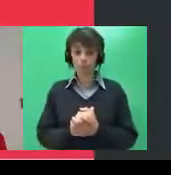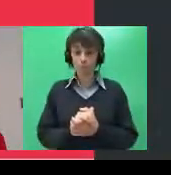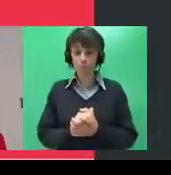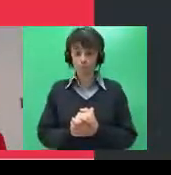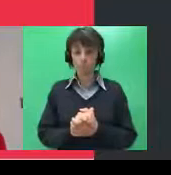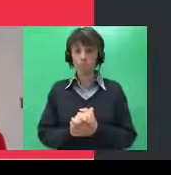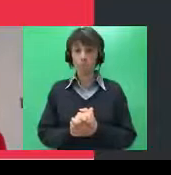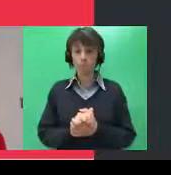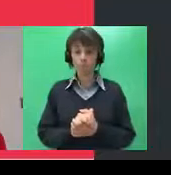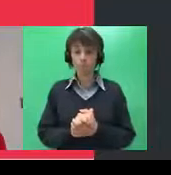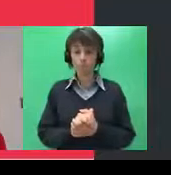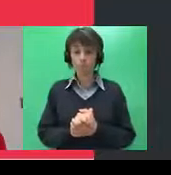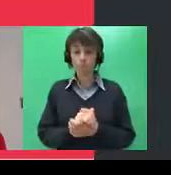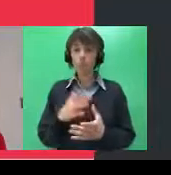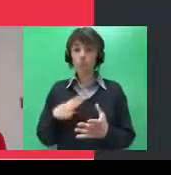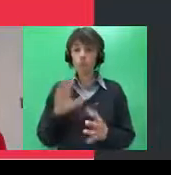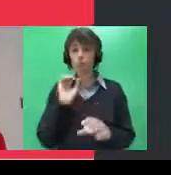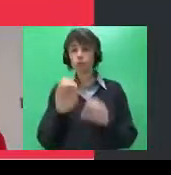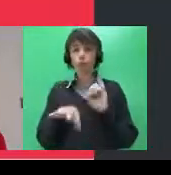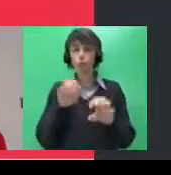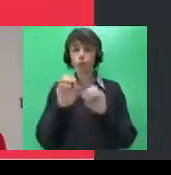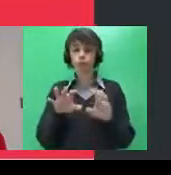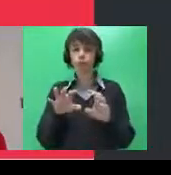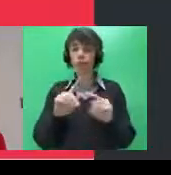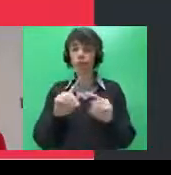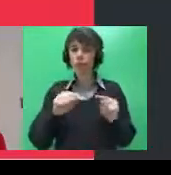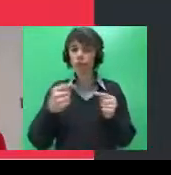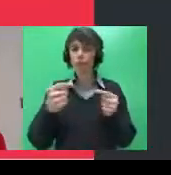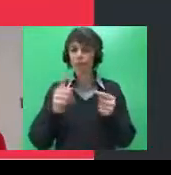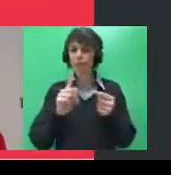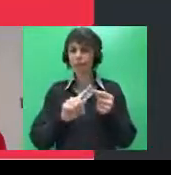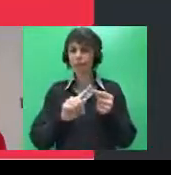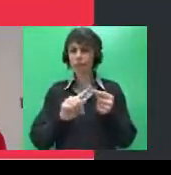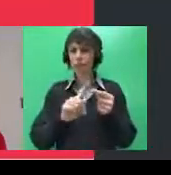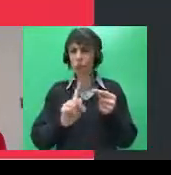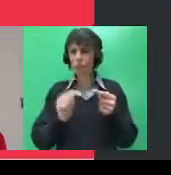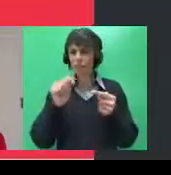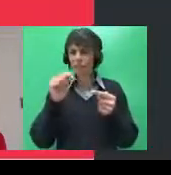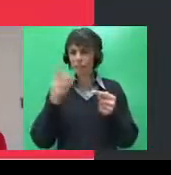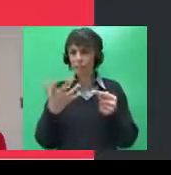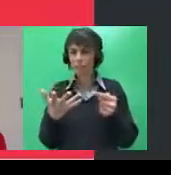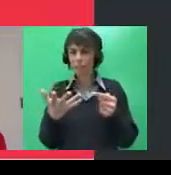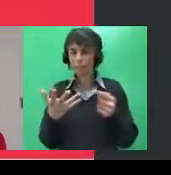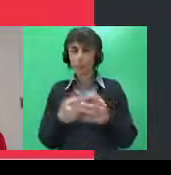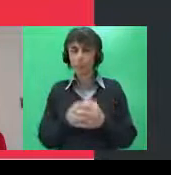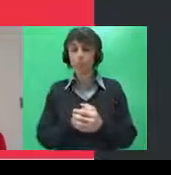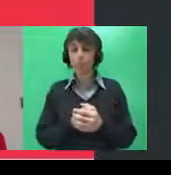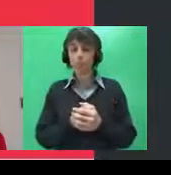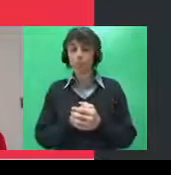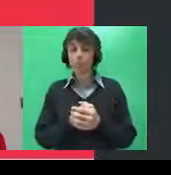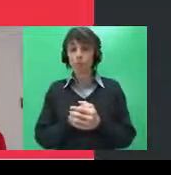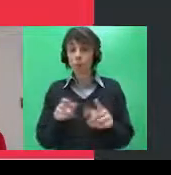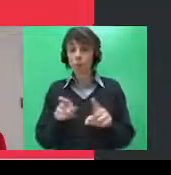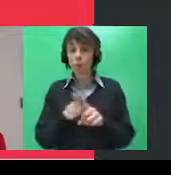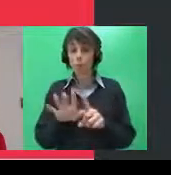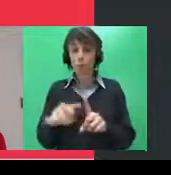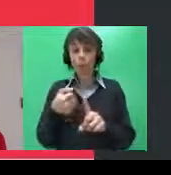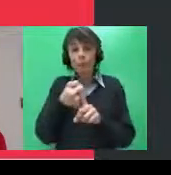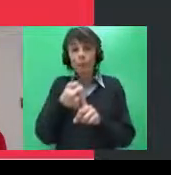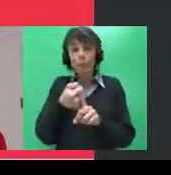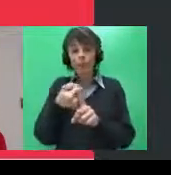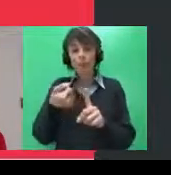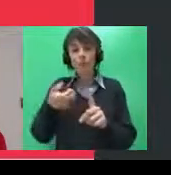So I'm just going to talk quickly through what some of the challenges are for people living with health conditions, and some of the impact that COVID-19 has